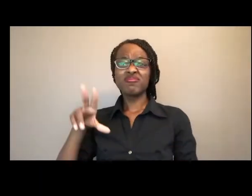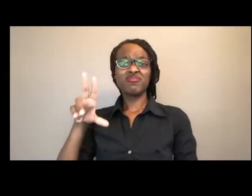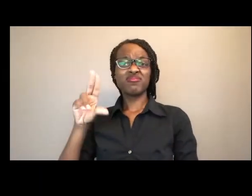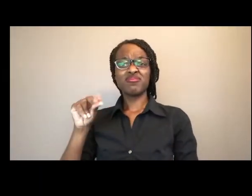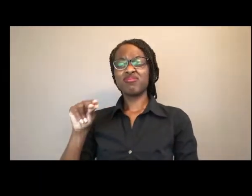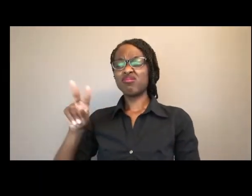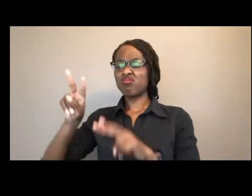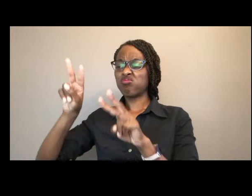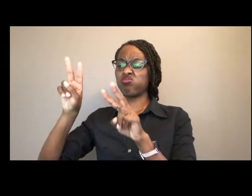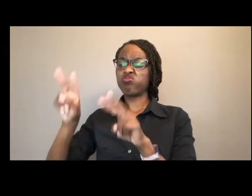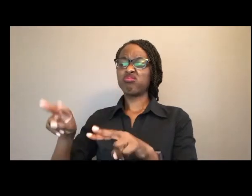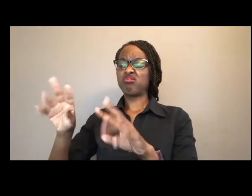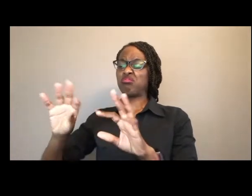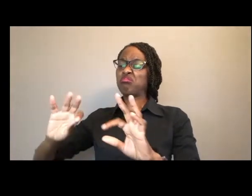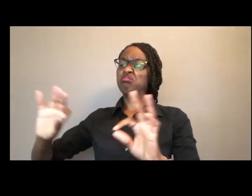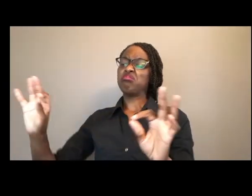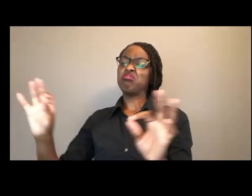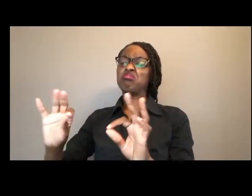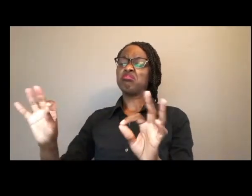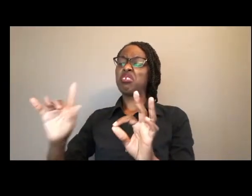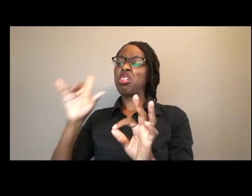human beings.